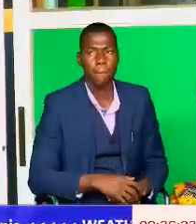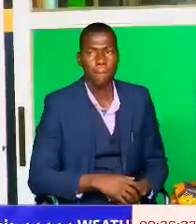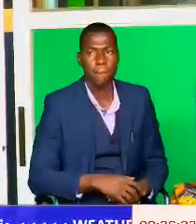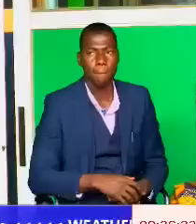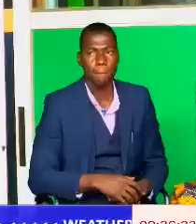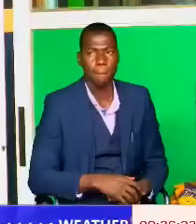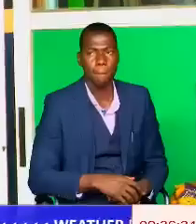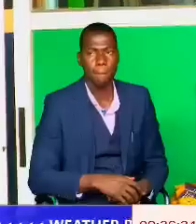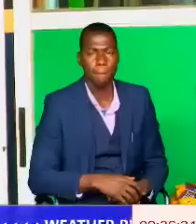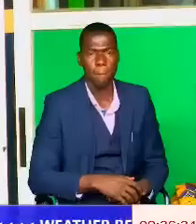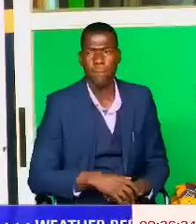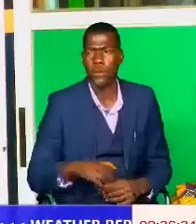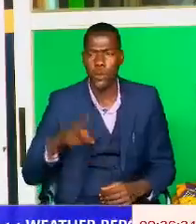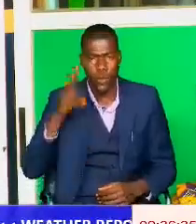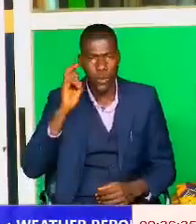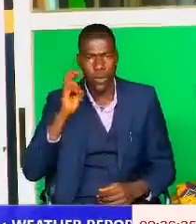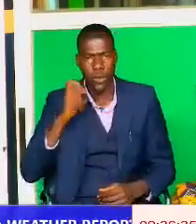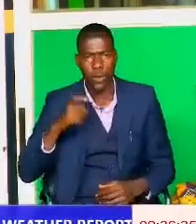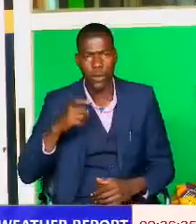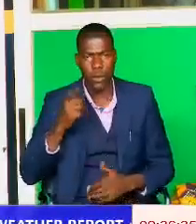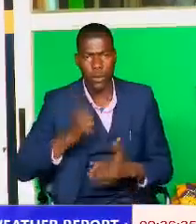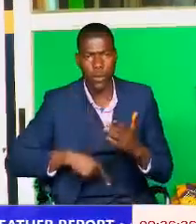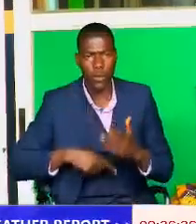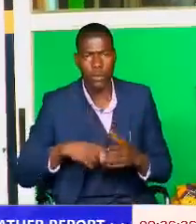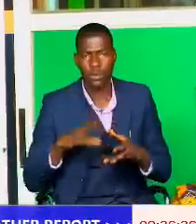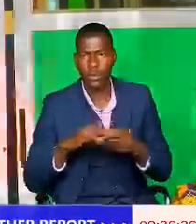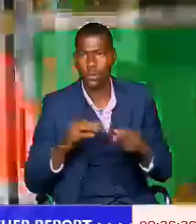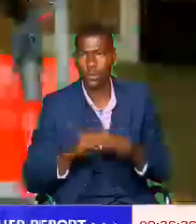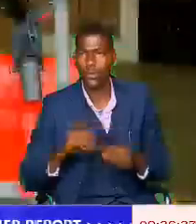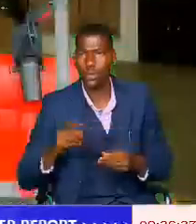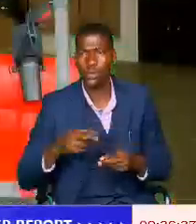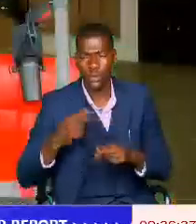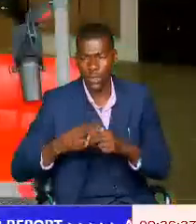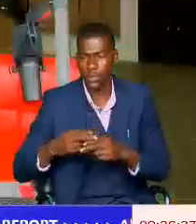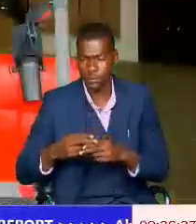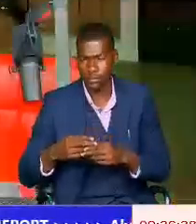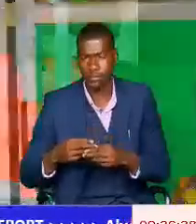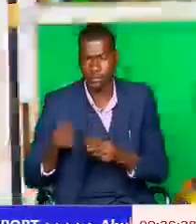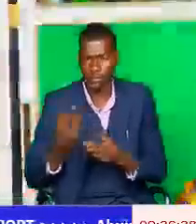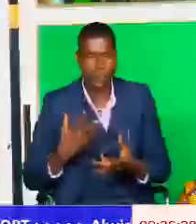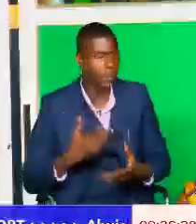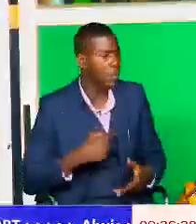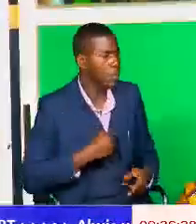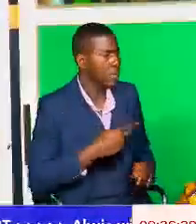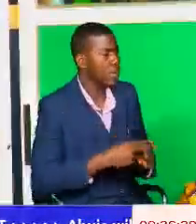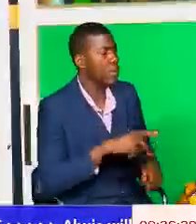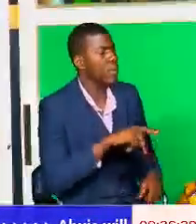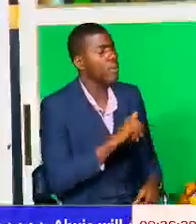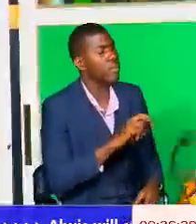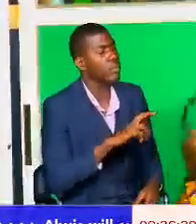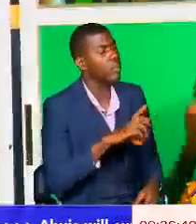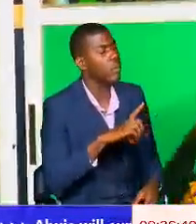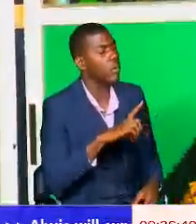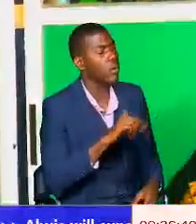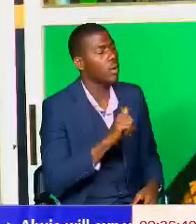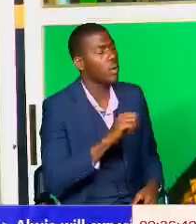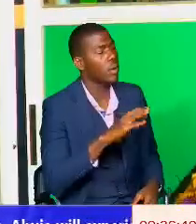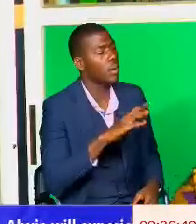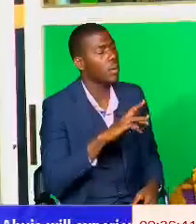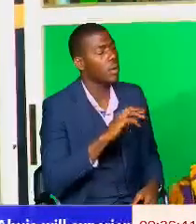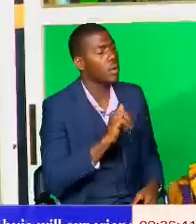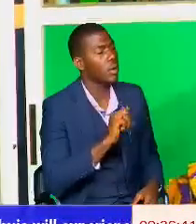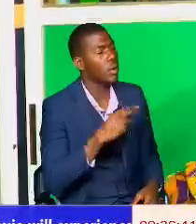Yes, my name... You hear the allegation, I don't know. Yes, I heard the allegation. You wait be your full name, sir. Okay, my name is Paul Abraham. And now you be the...